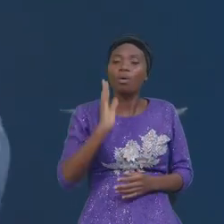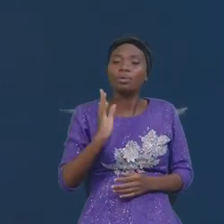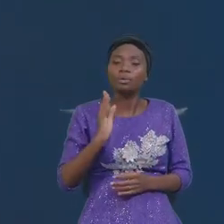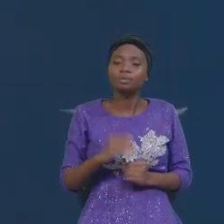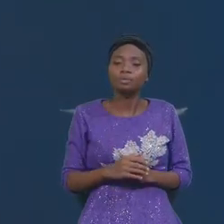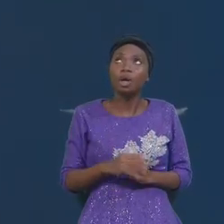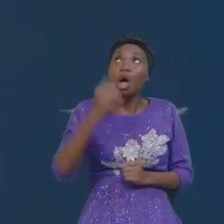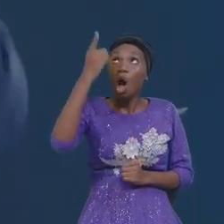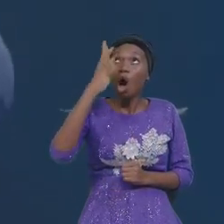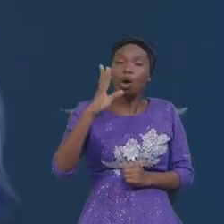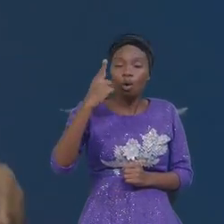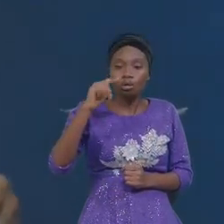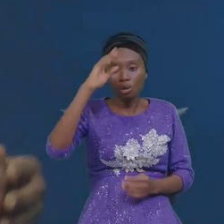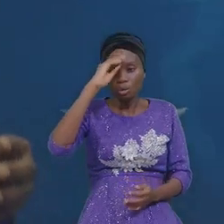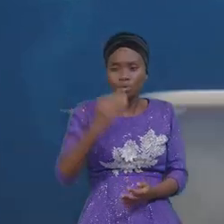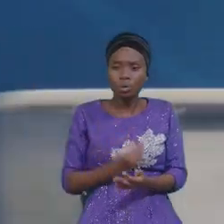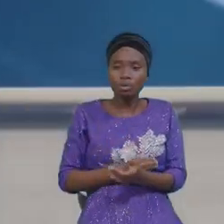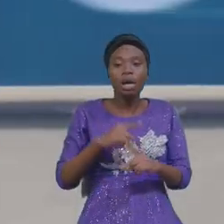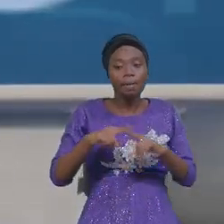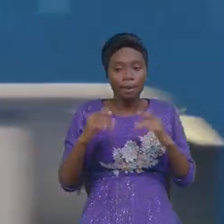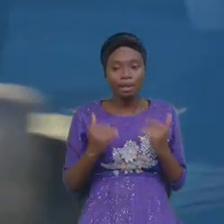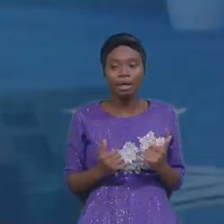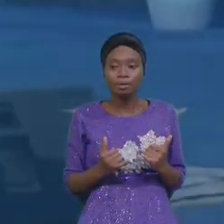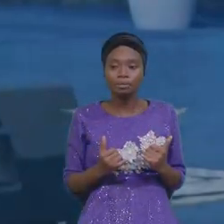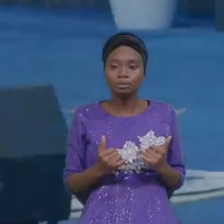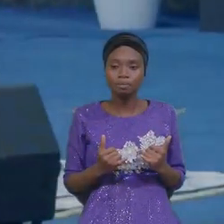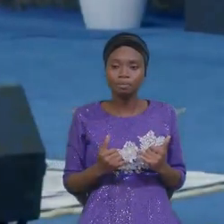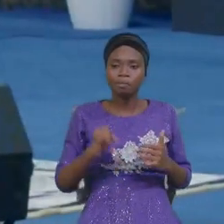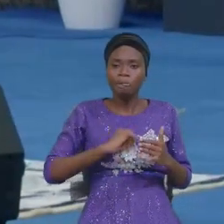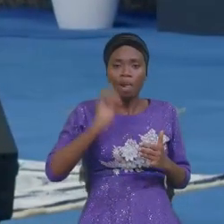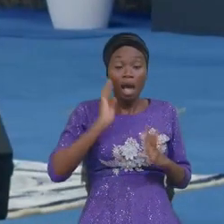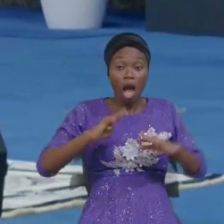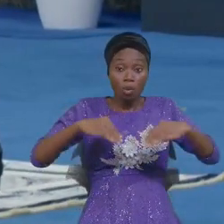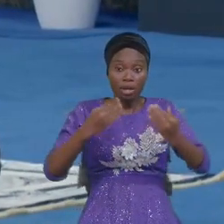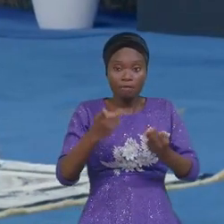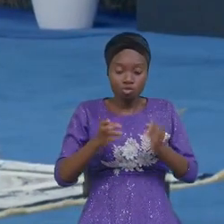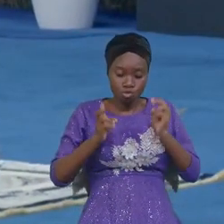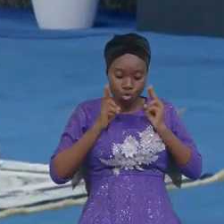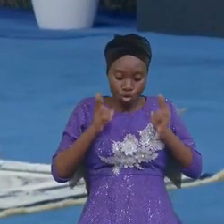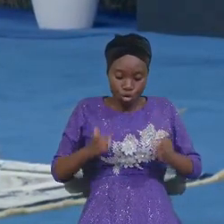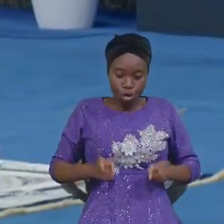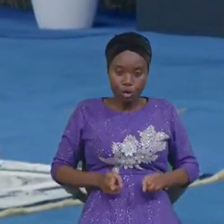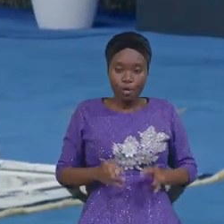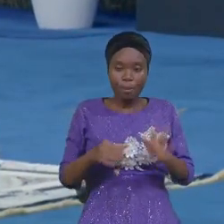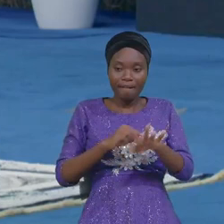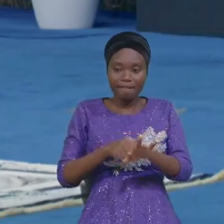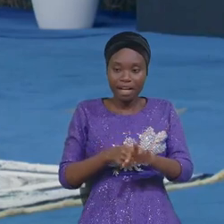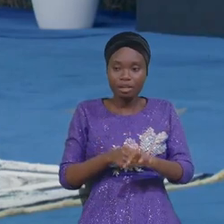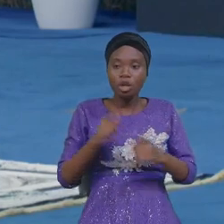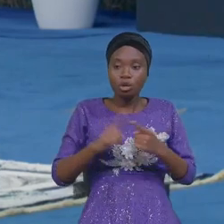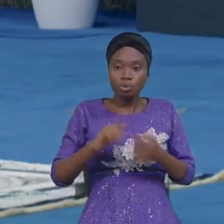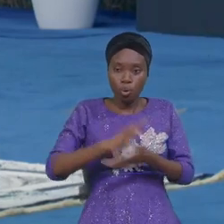God the Son. But now, I'll give you human flesh, you become